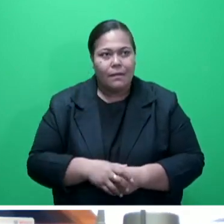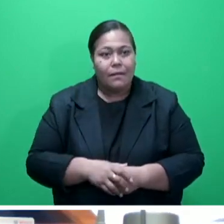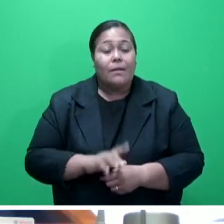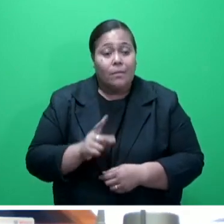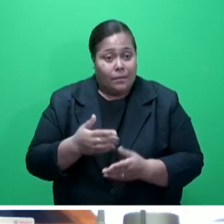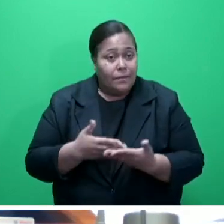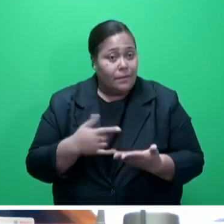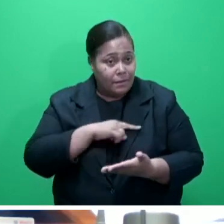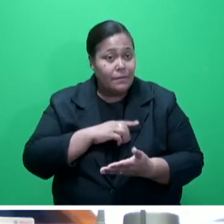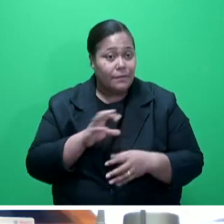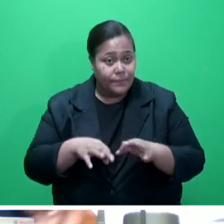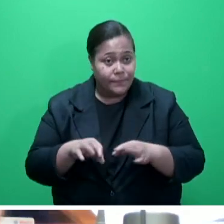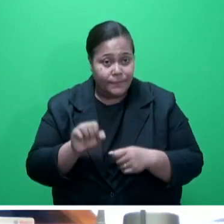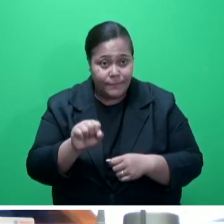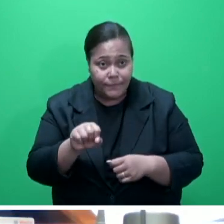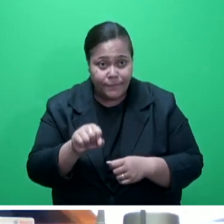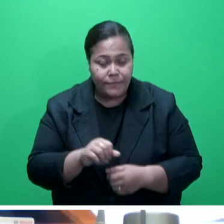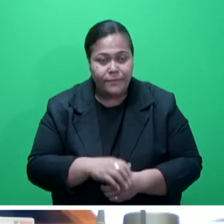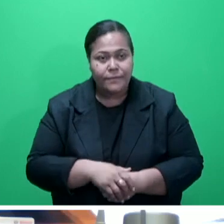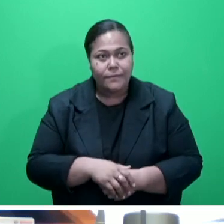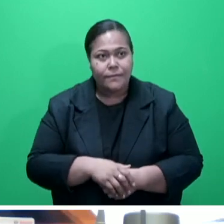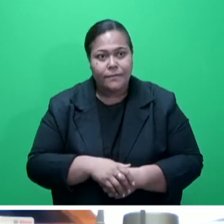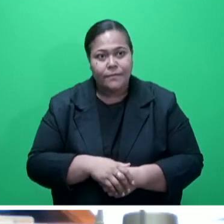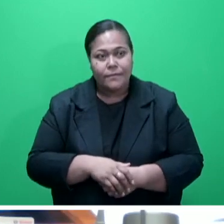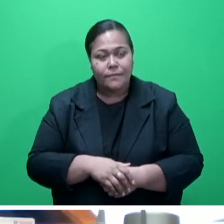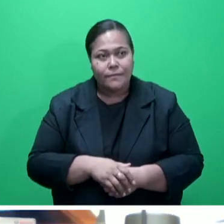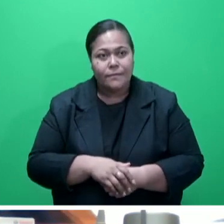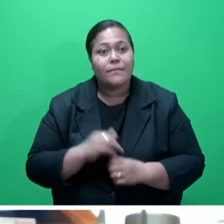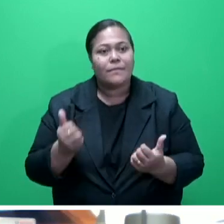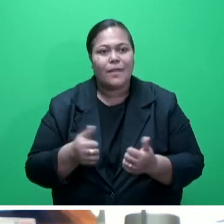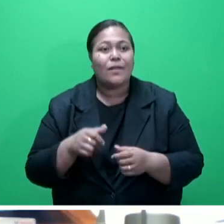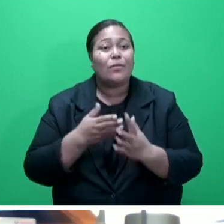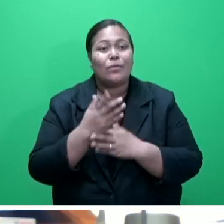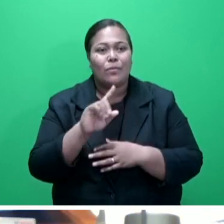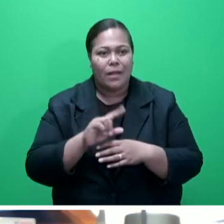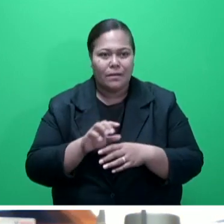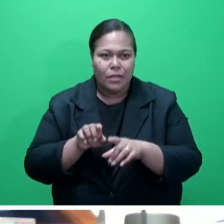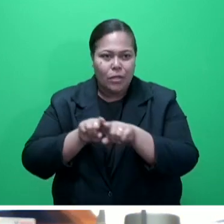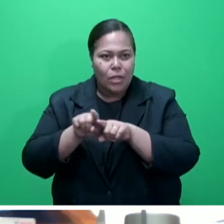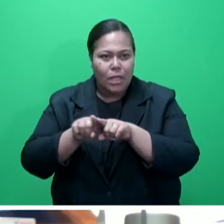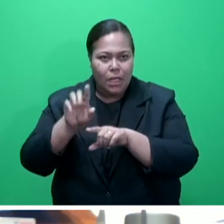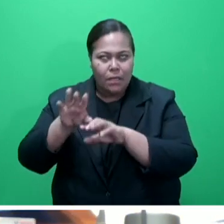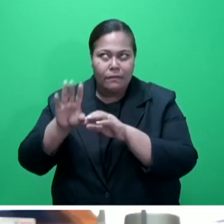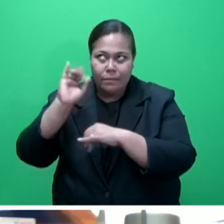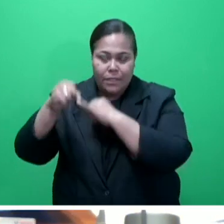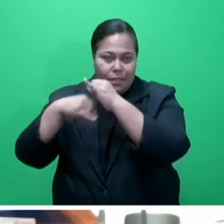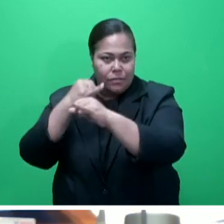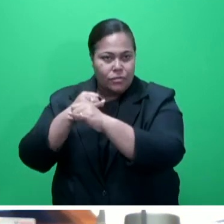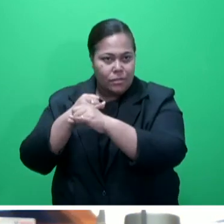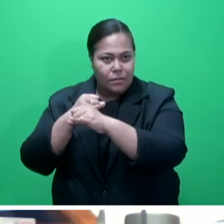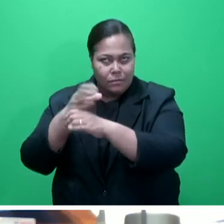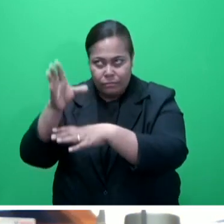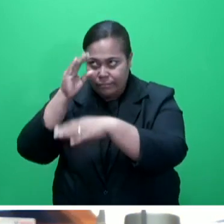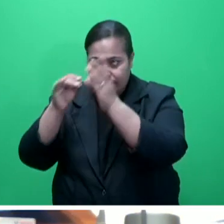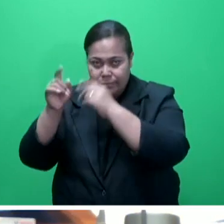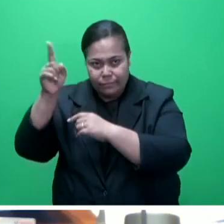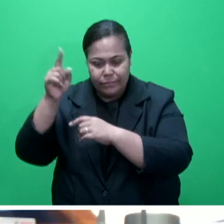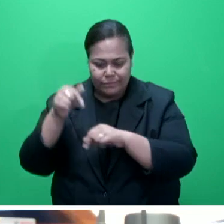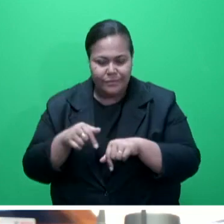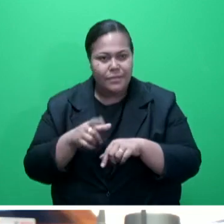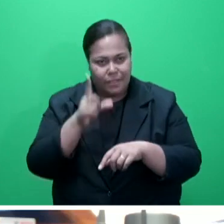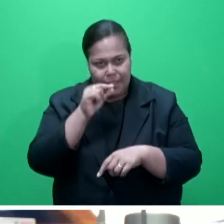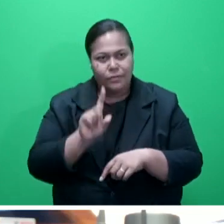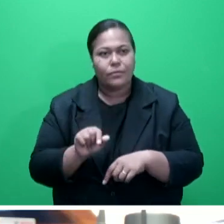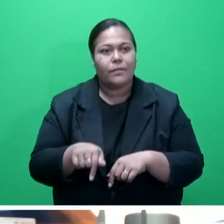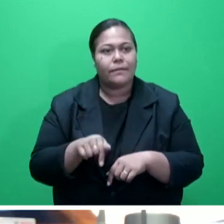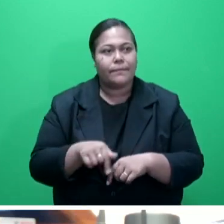progress. And a lot of it is through international learning and industrial learning. Of course, Mr. Speaker, sir, there may be, depending